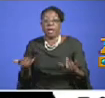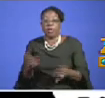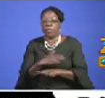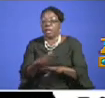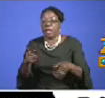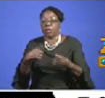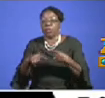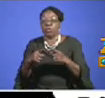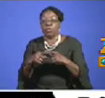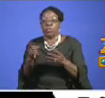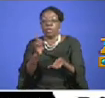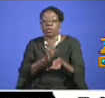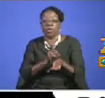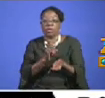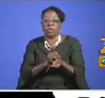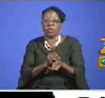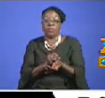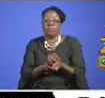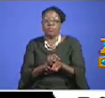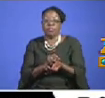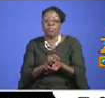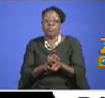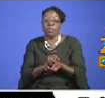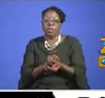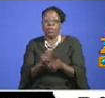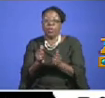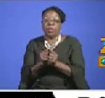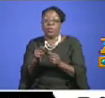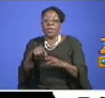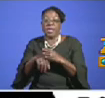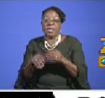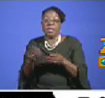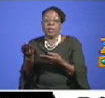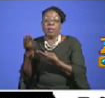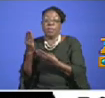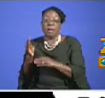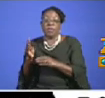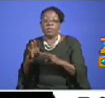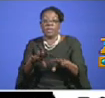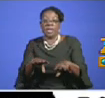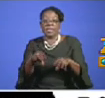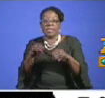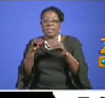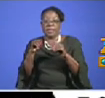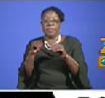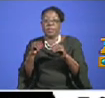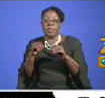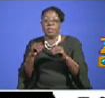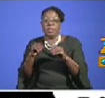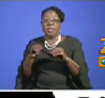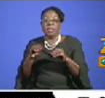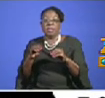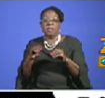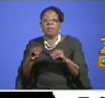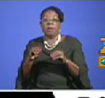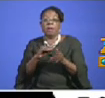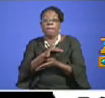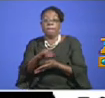a doctor, and no doctor within the Commonwealth of the Bahamas will accept our medical